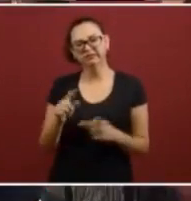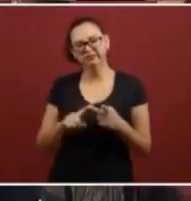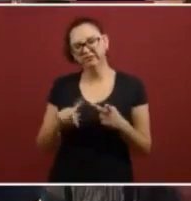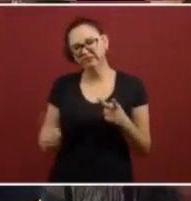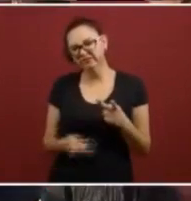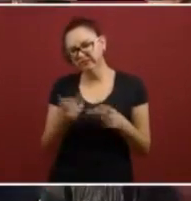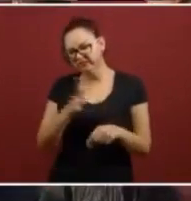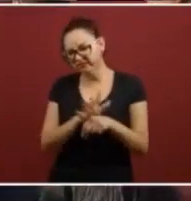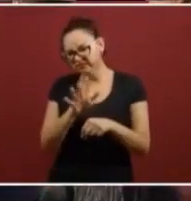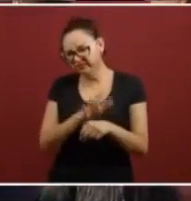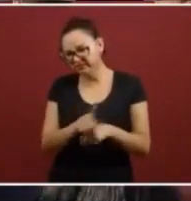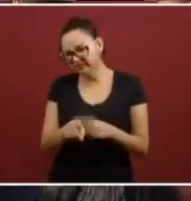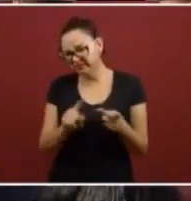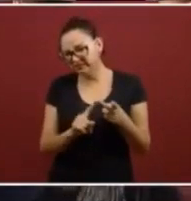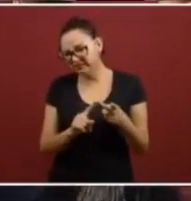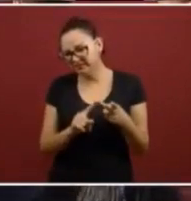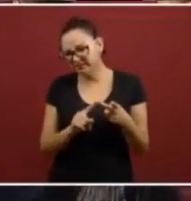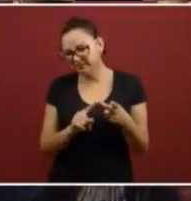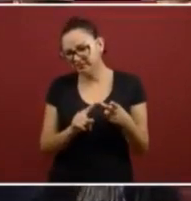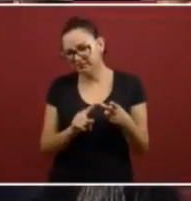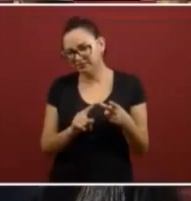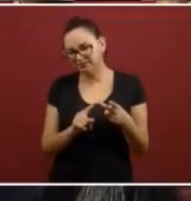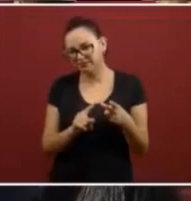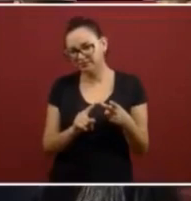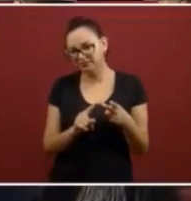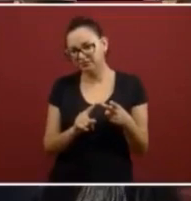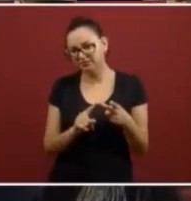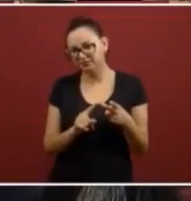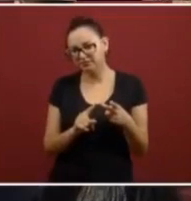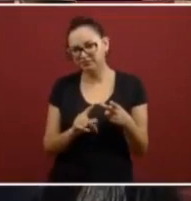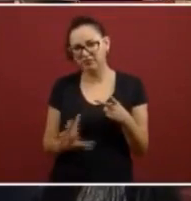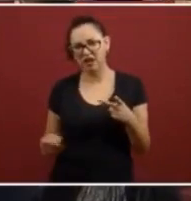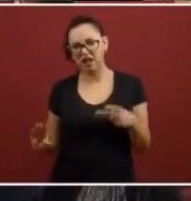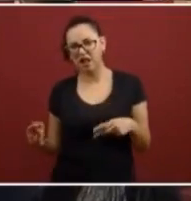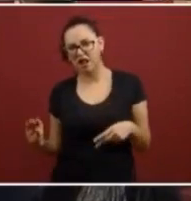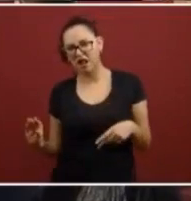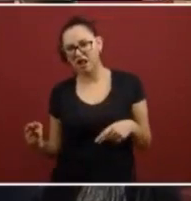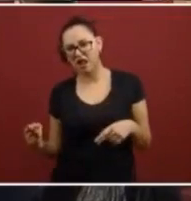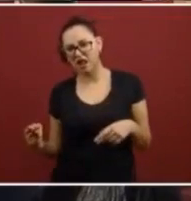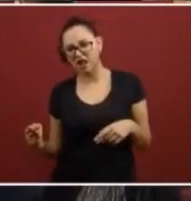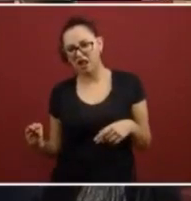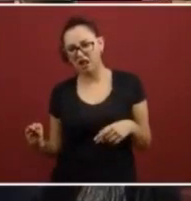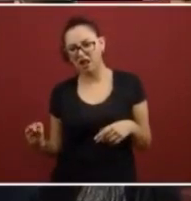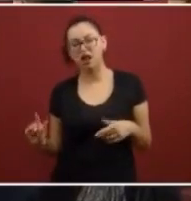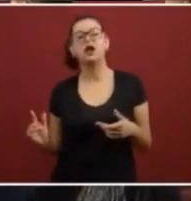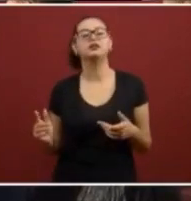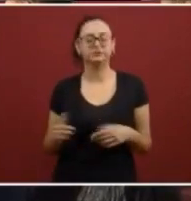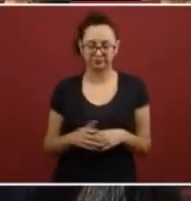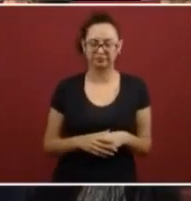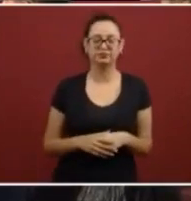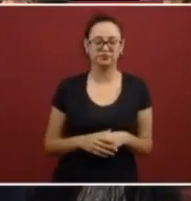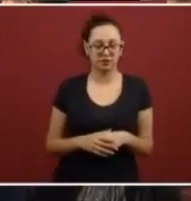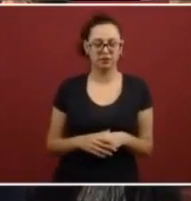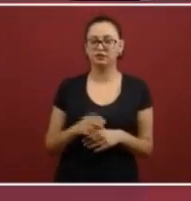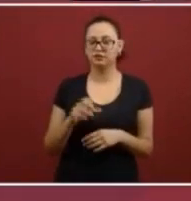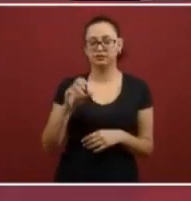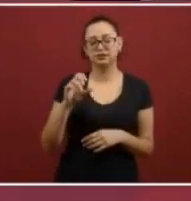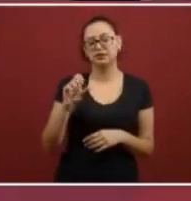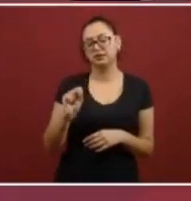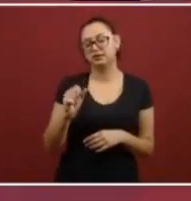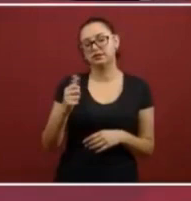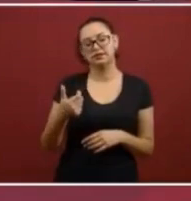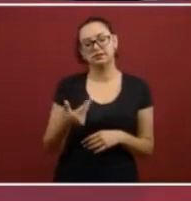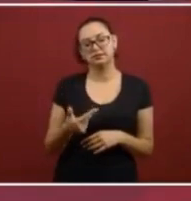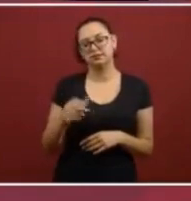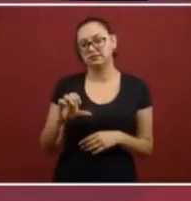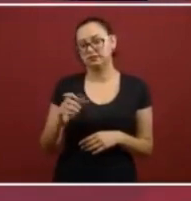preguntaste, but we have to try and fix it so that sí, in the future it won't be eso, an issue. Hacienda ayer tomó esa decisión. Tienen